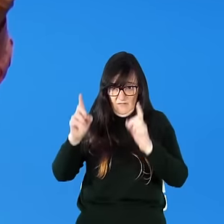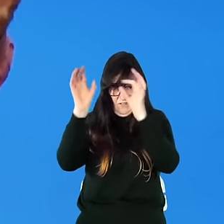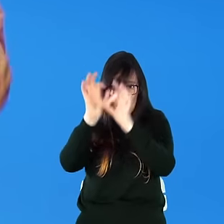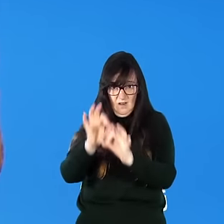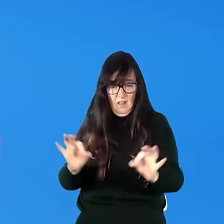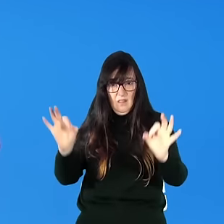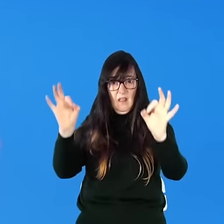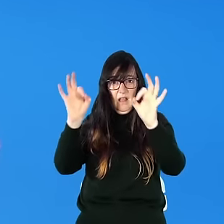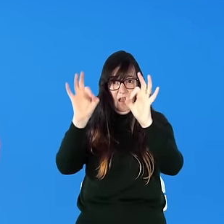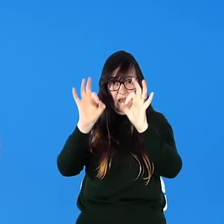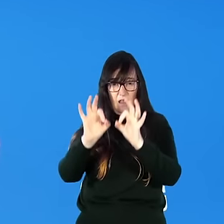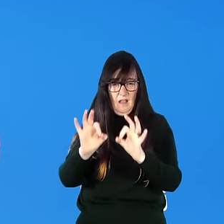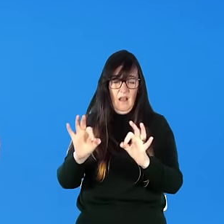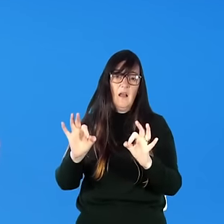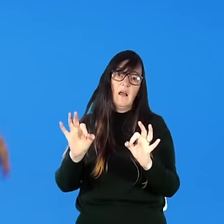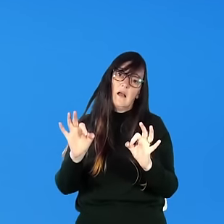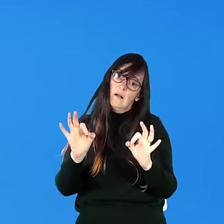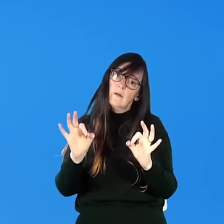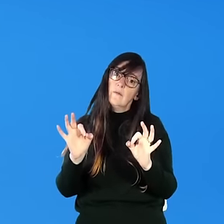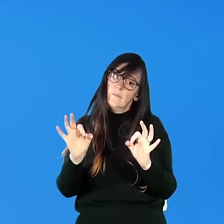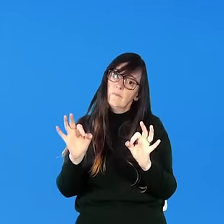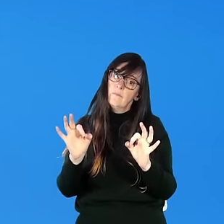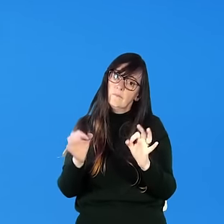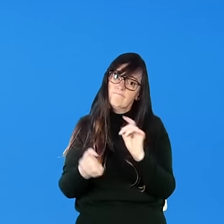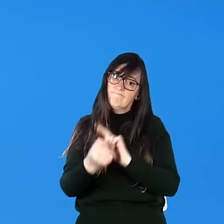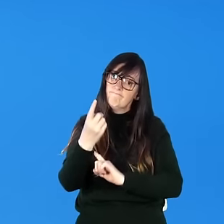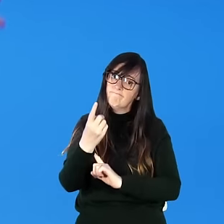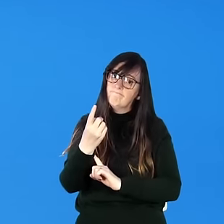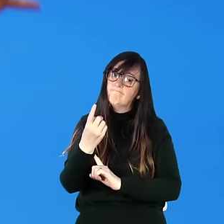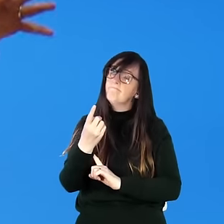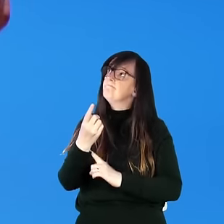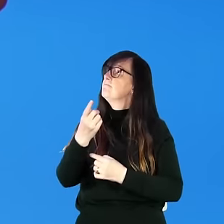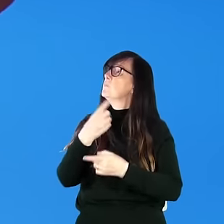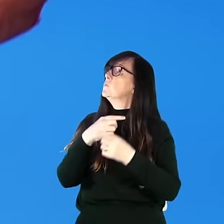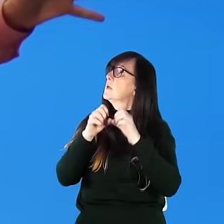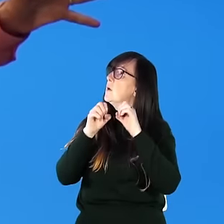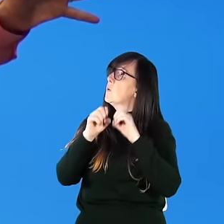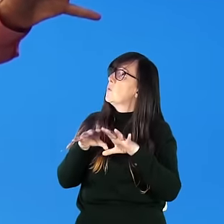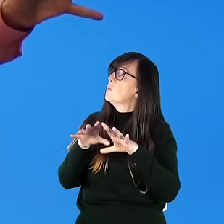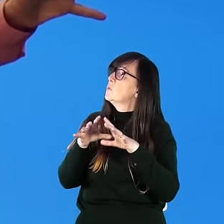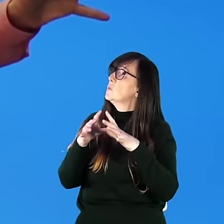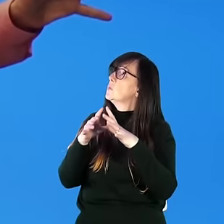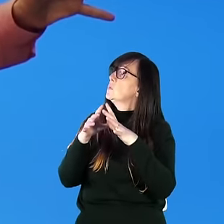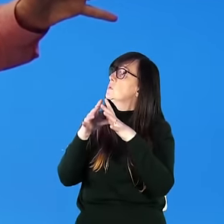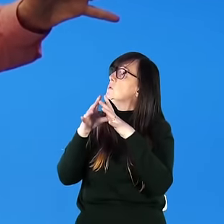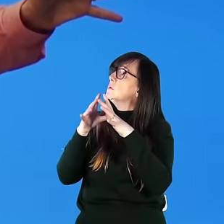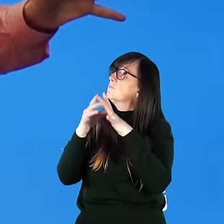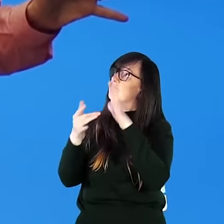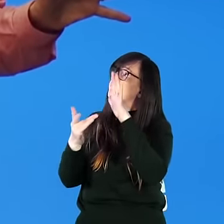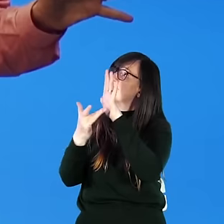between men and women, then we lose a key part of the image of God.